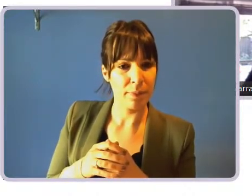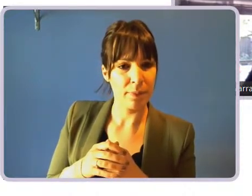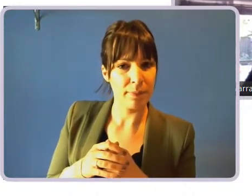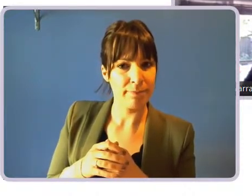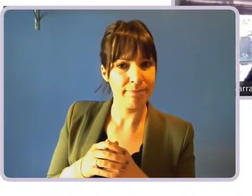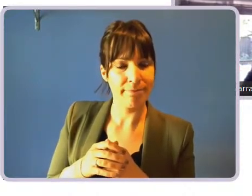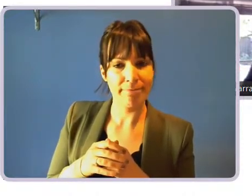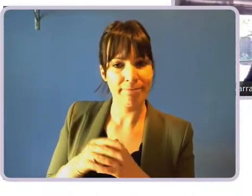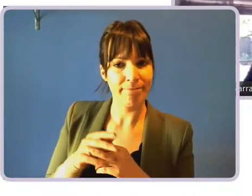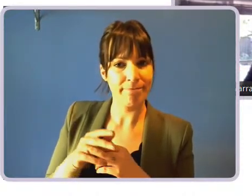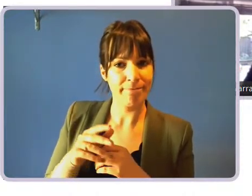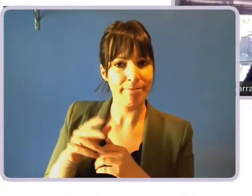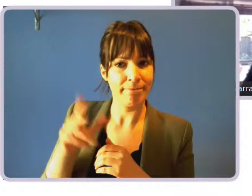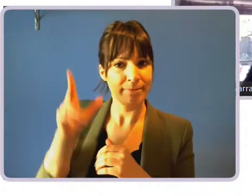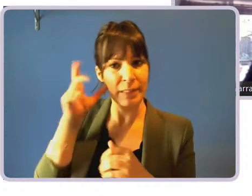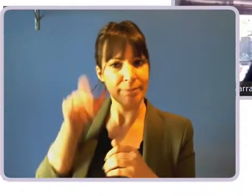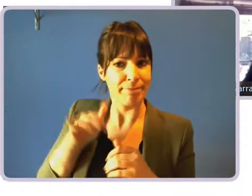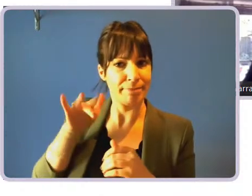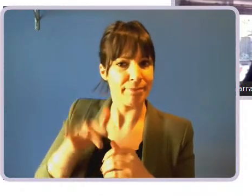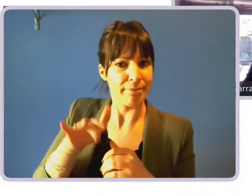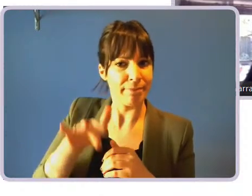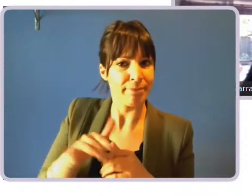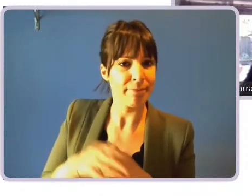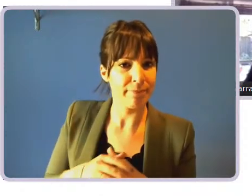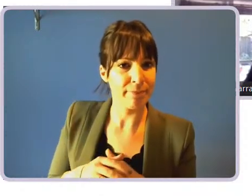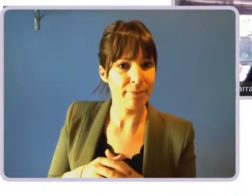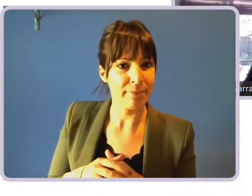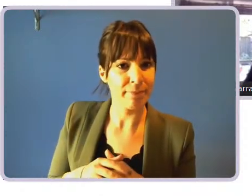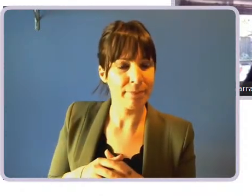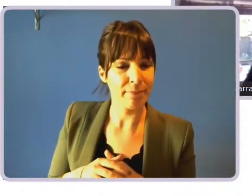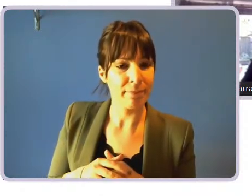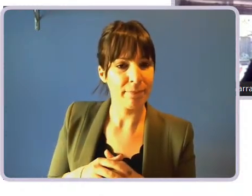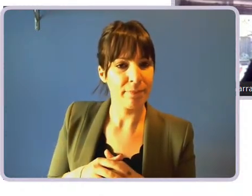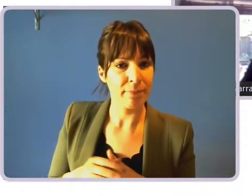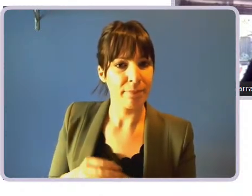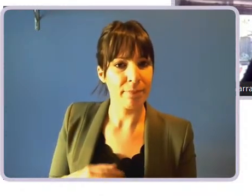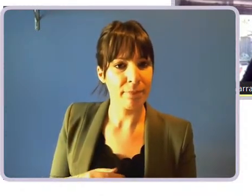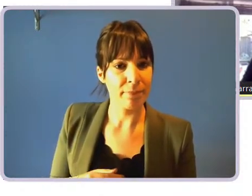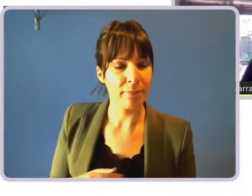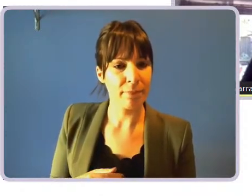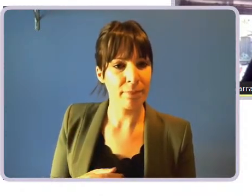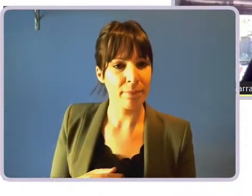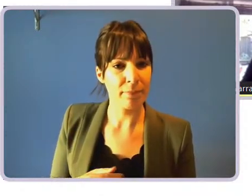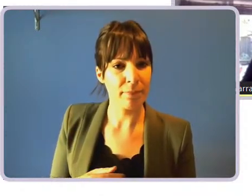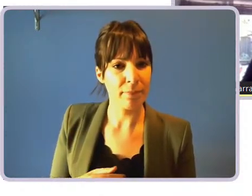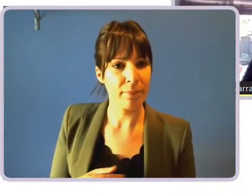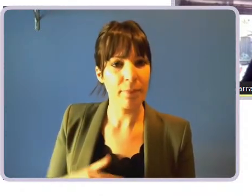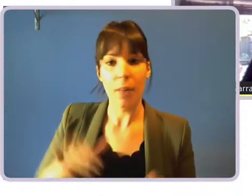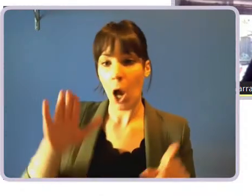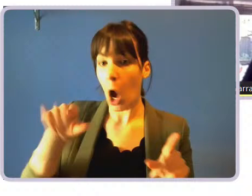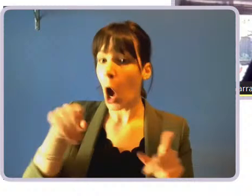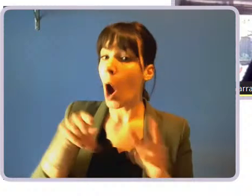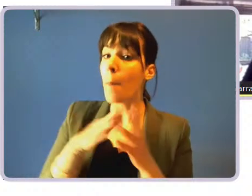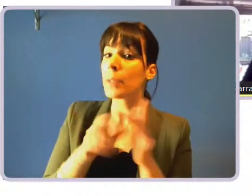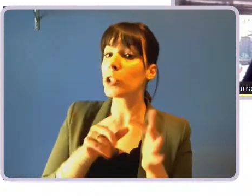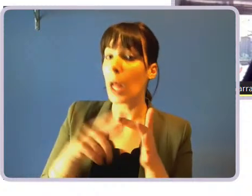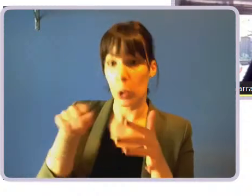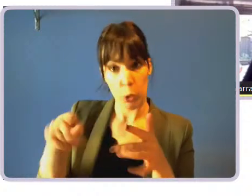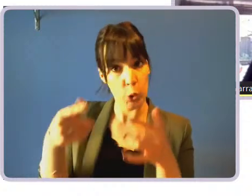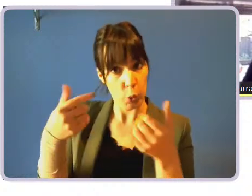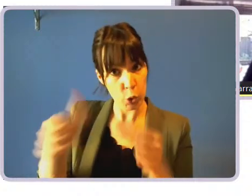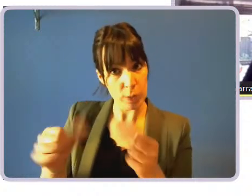Thanks, Michelle. I think you might have the forum actually streaming perhaps through another screen. Okay. So if you switch that off.